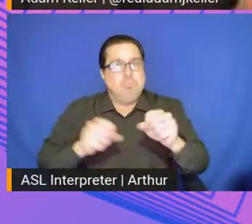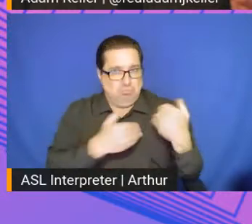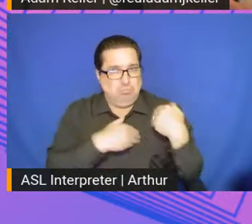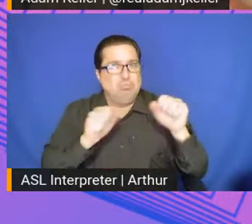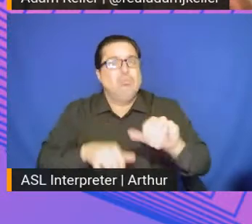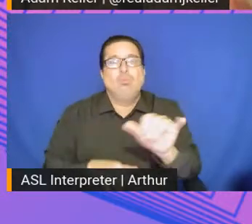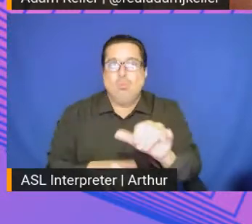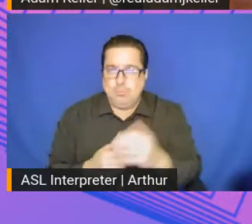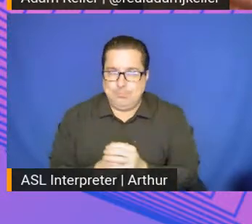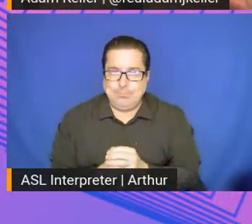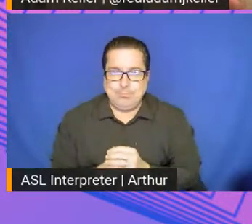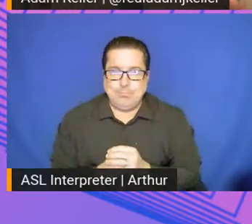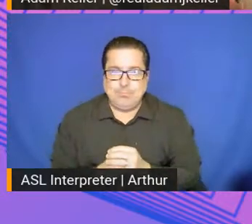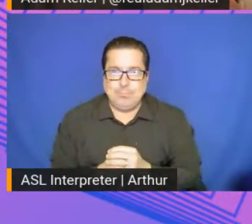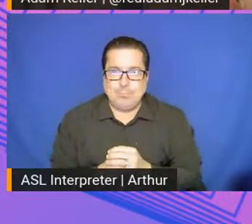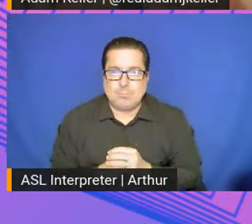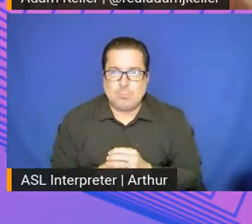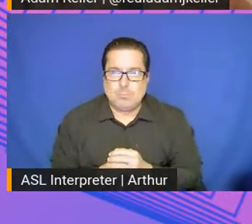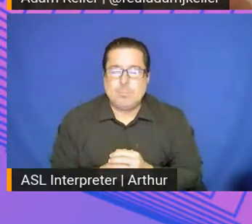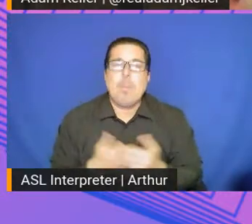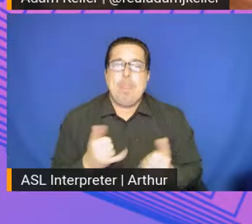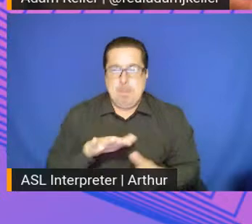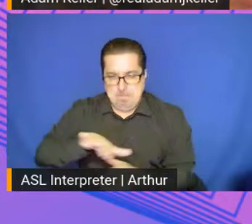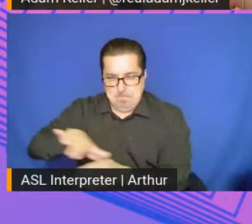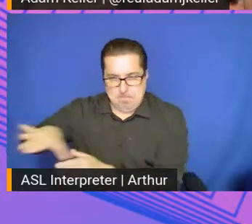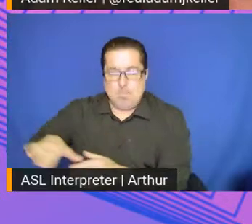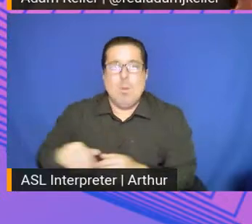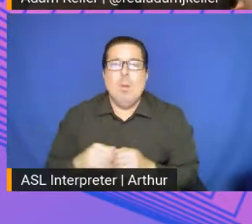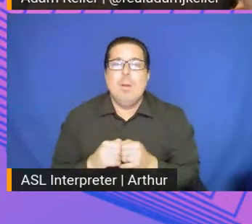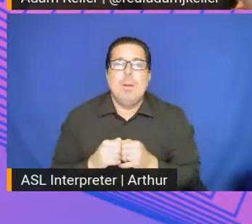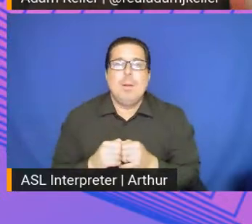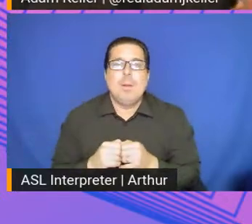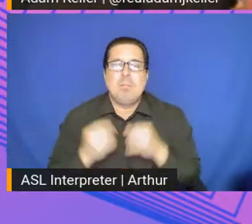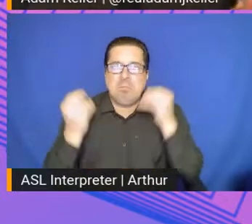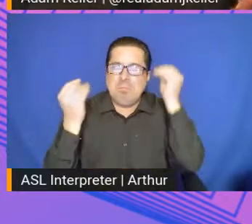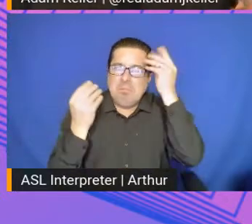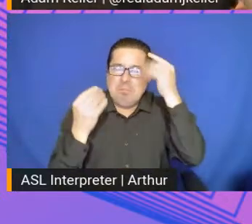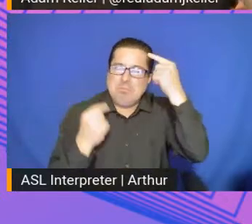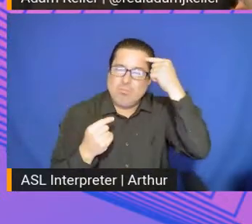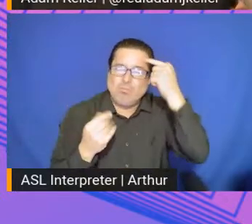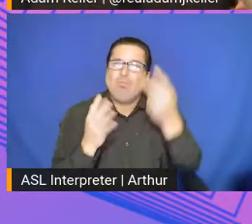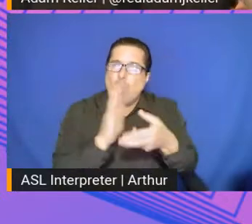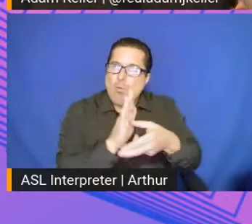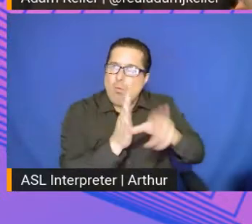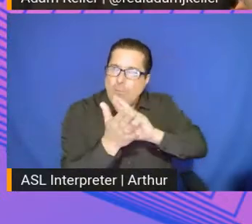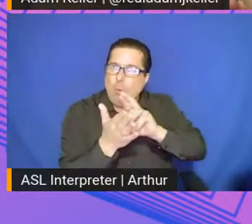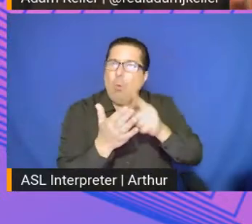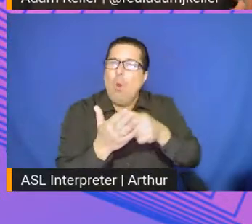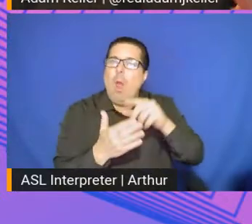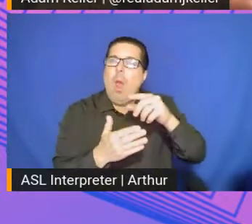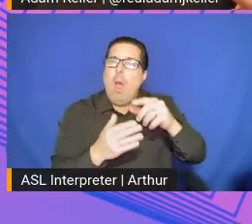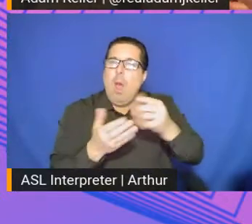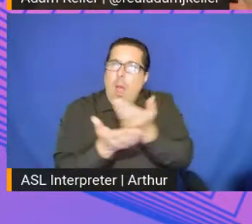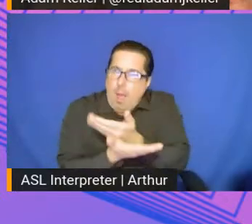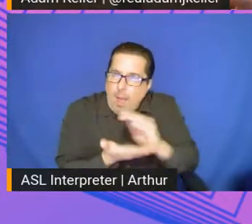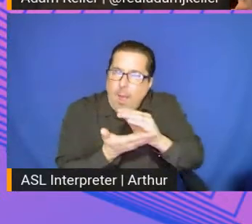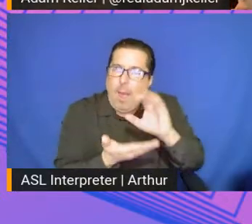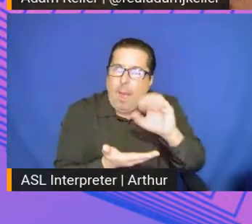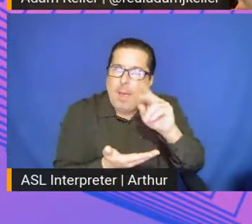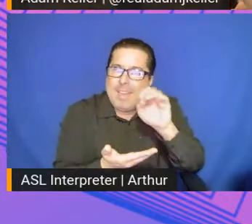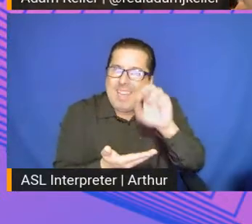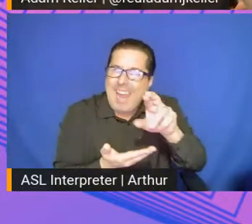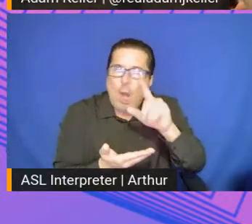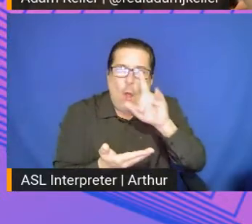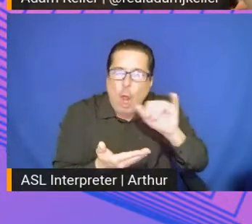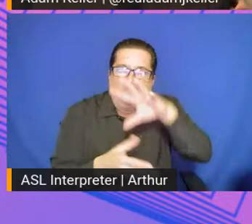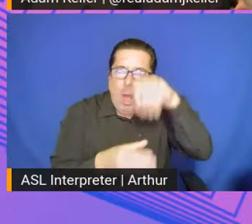Okay, so now we have to think about, so let's just quick recap. We talked about containerizing. What does it take to get a container to actually run